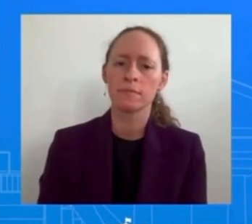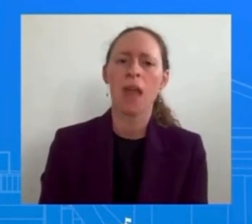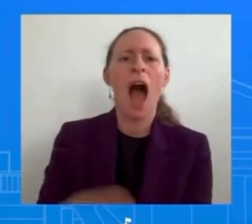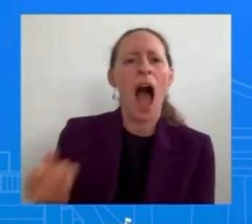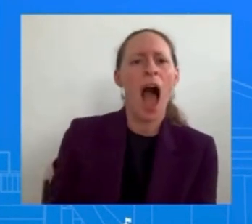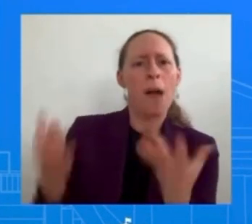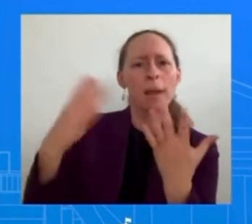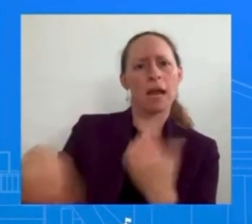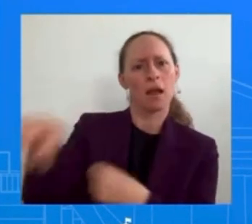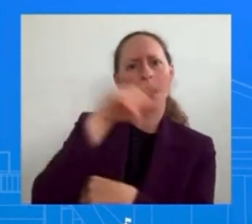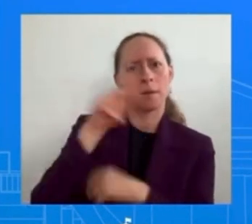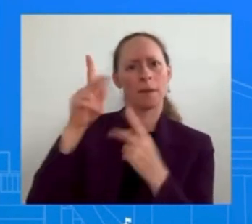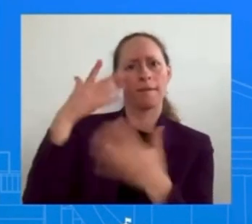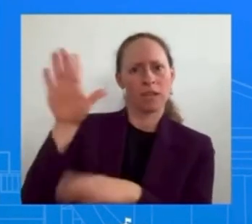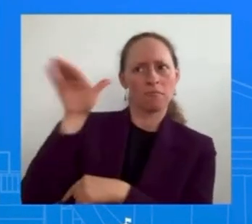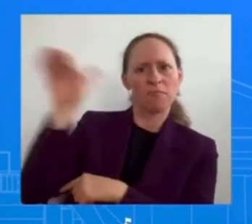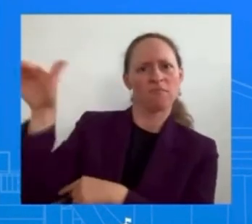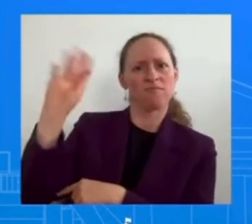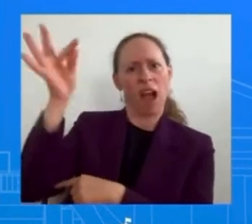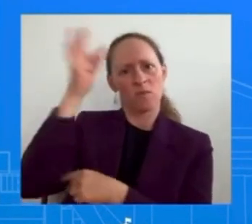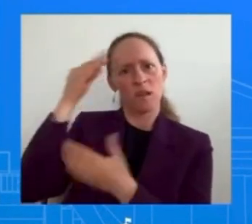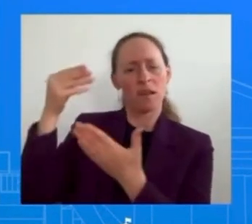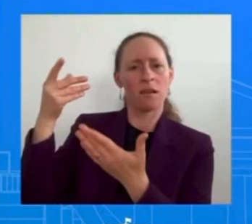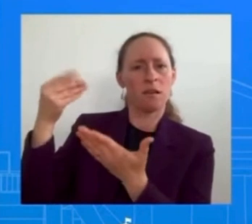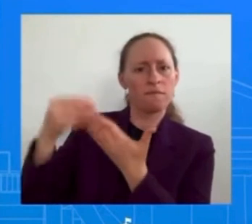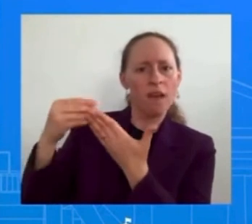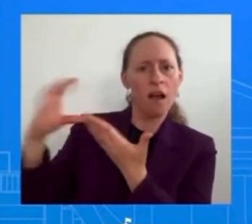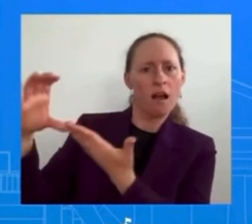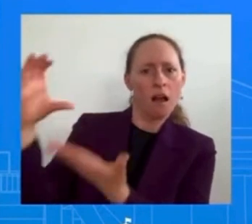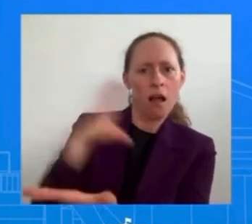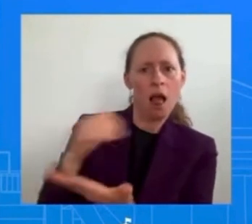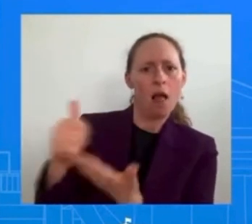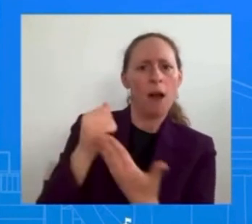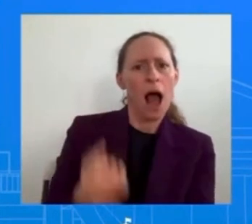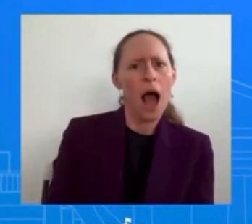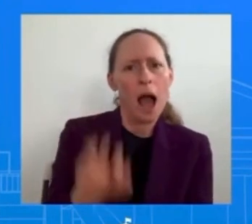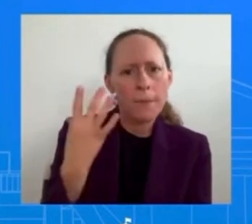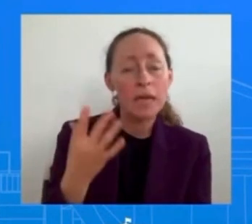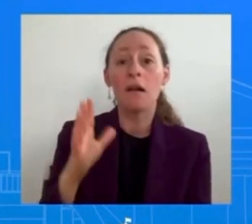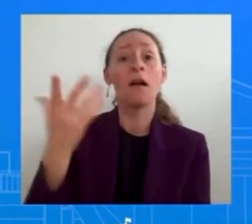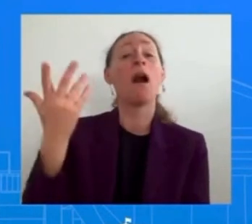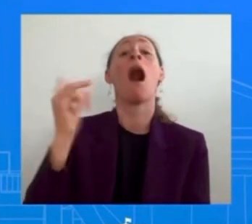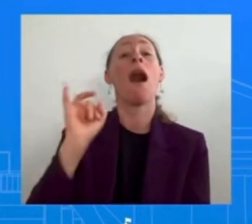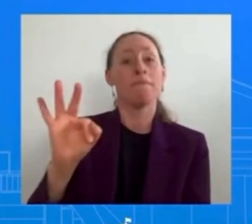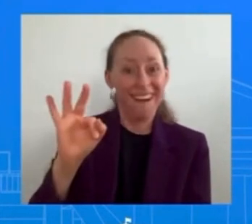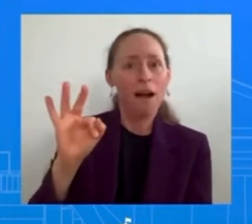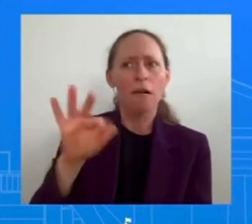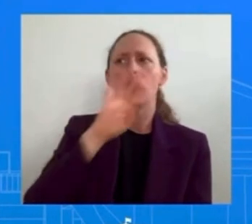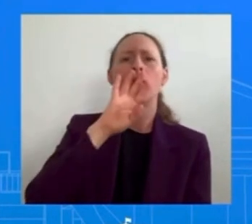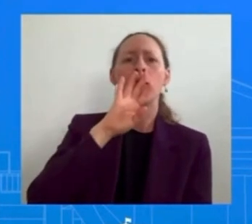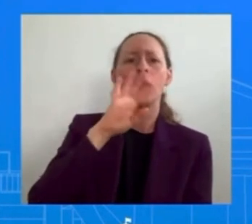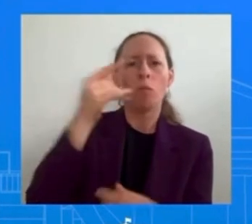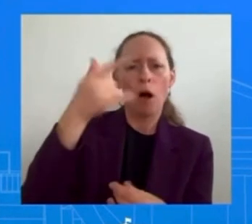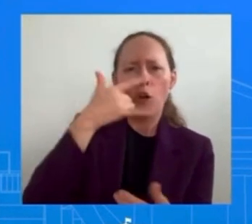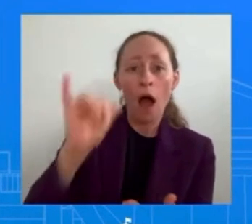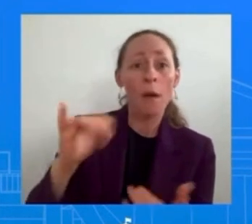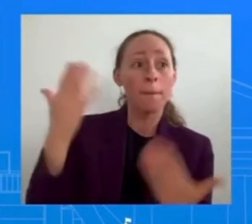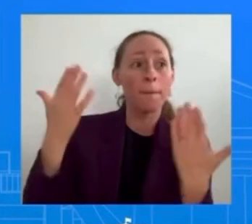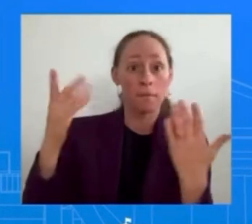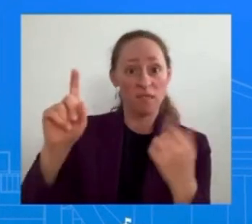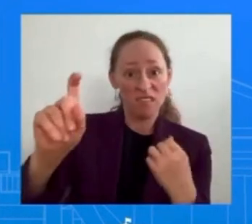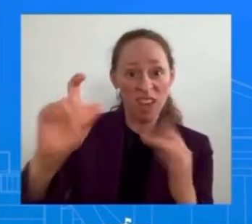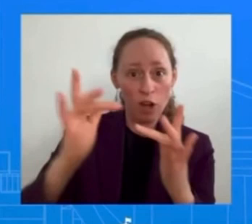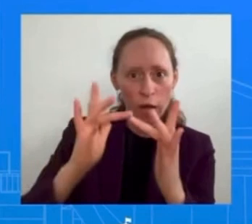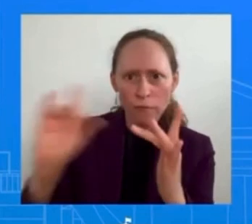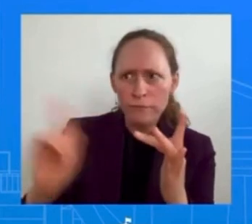out sort of the biggest barriers that people are facing? Is it just a lack of internet, phone connectivity, or is it a lack of information? Yeah, I think what I said